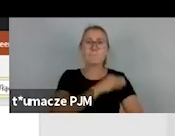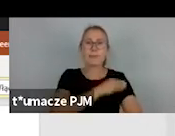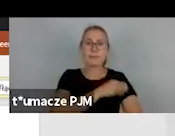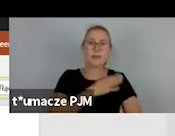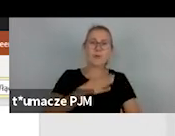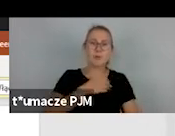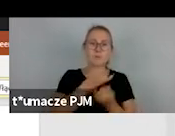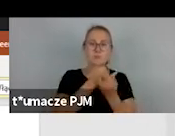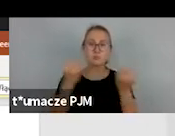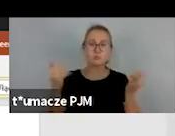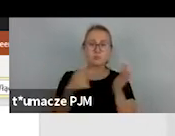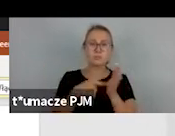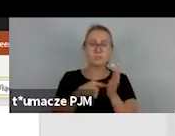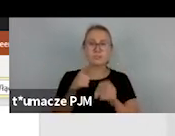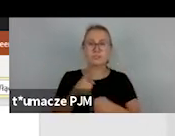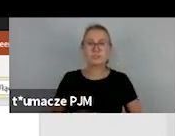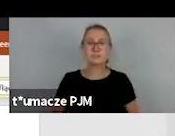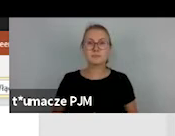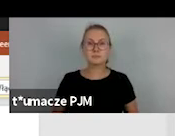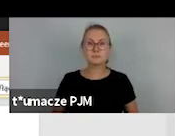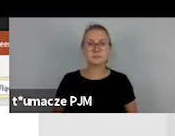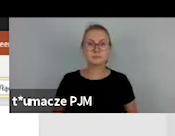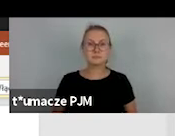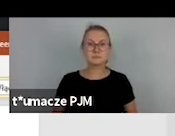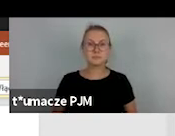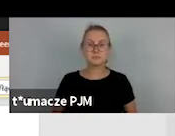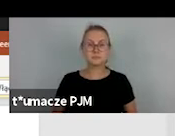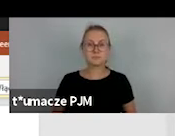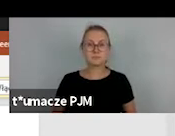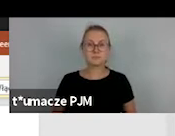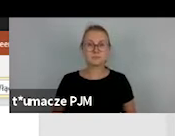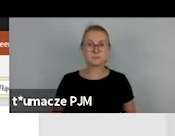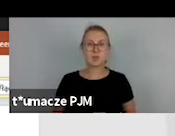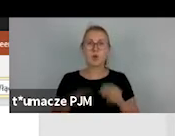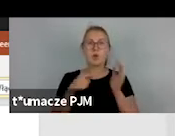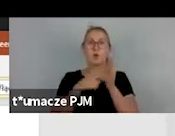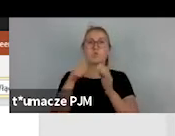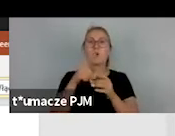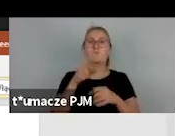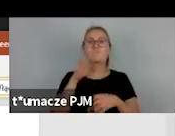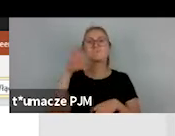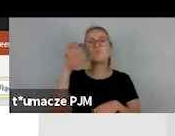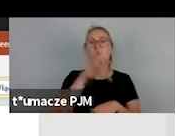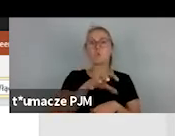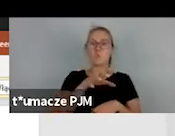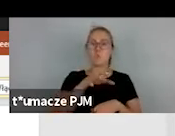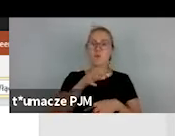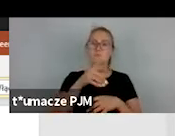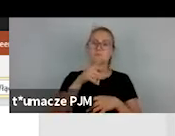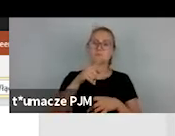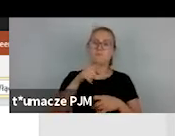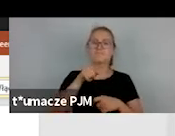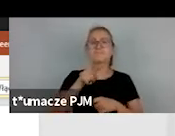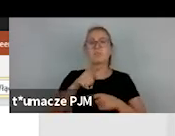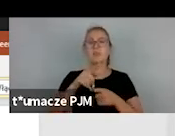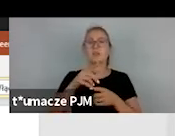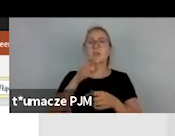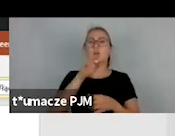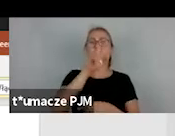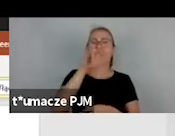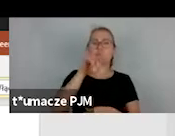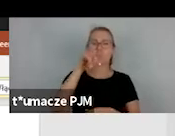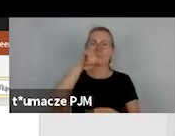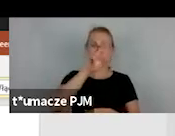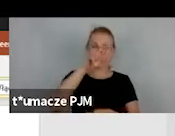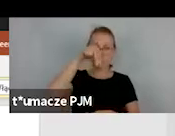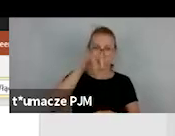no, so this is actually the rugby team that won the World Cup rugby. But we had a number of